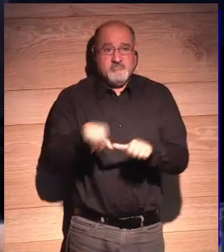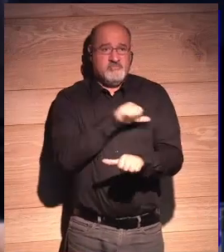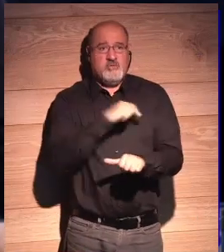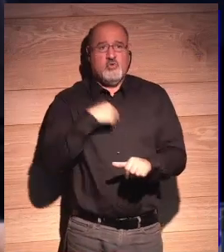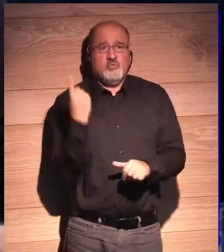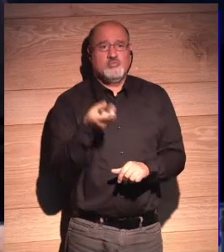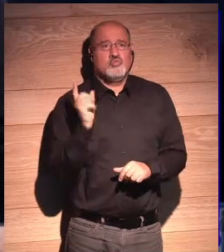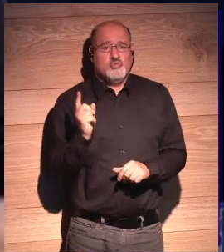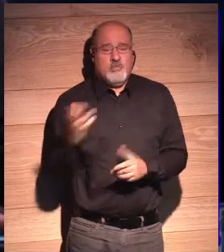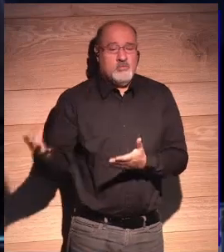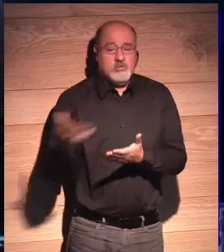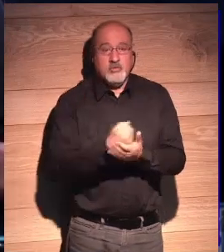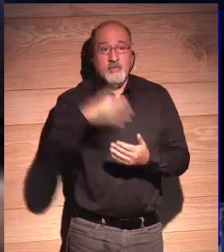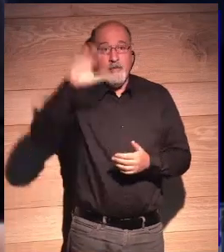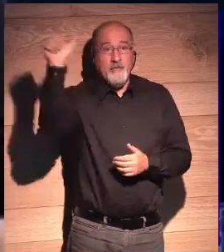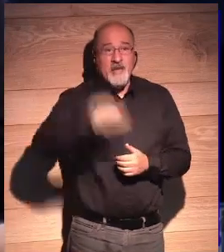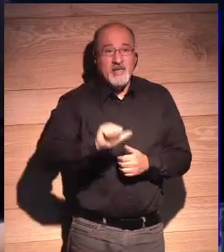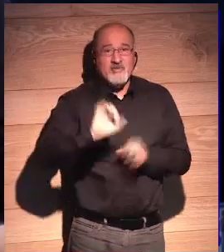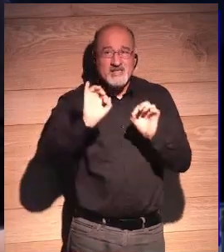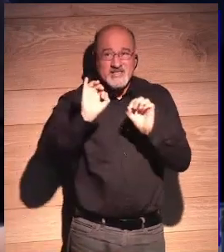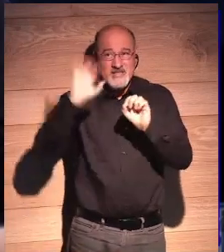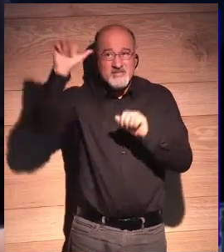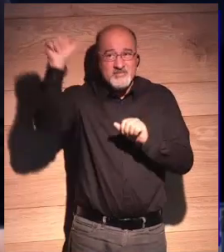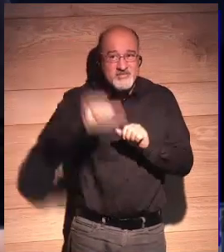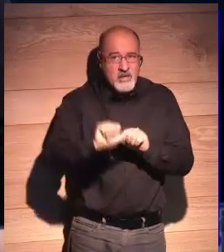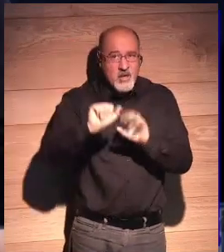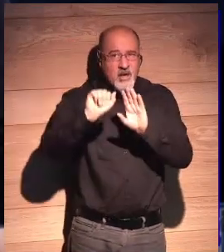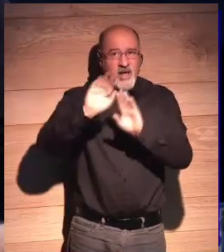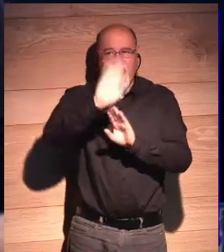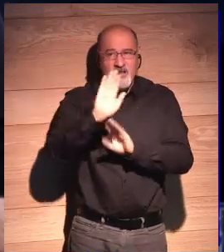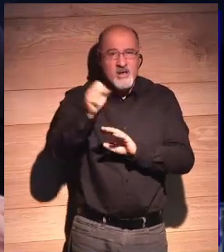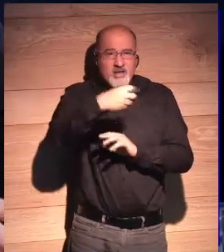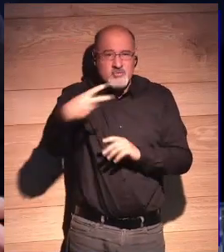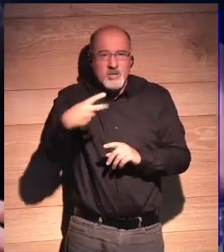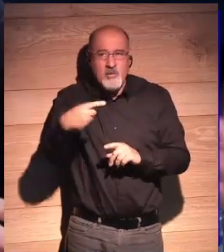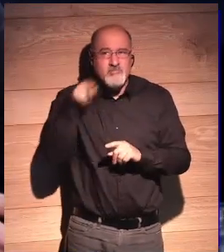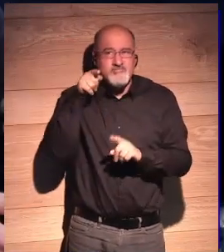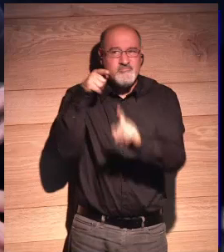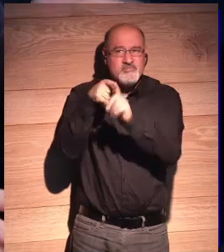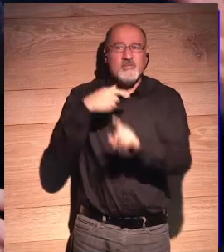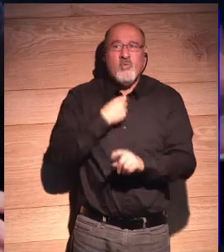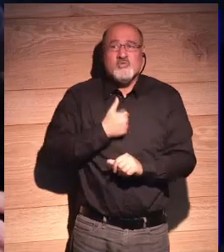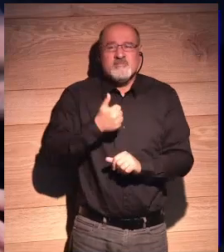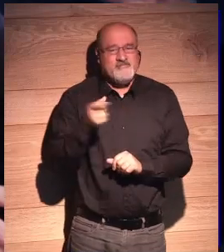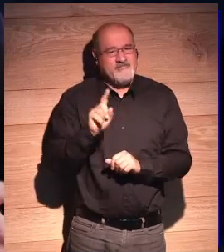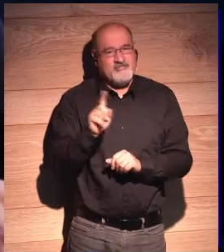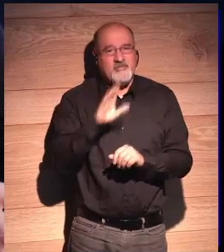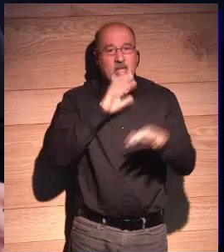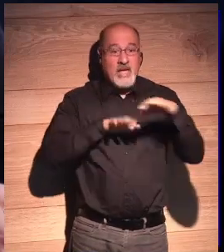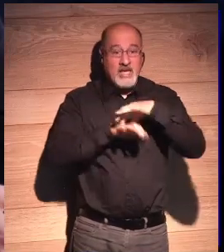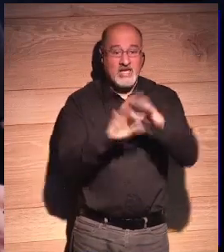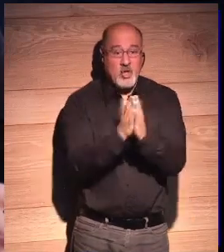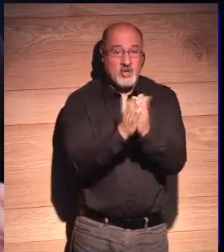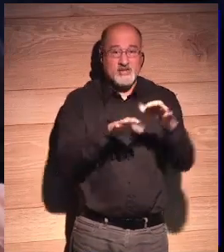movies never turn out the way, as you know, they never turn out the way the script is written, and there's all these things that